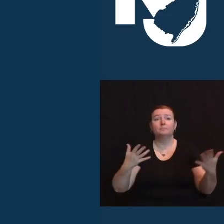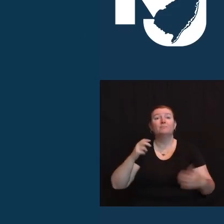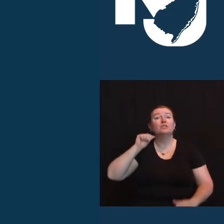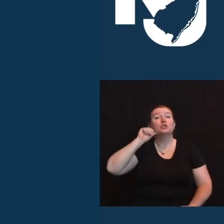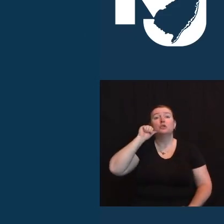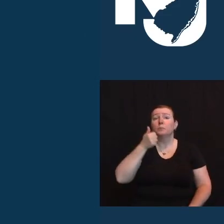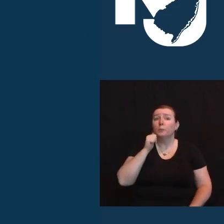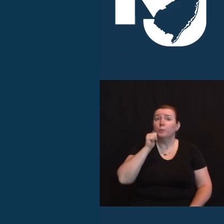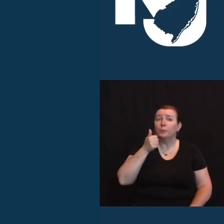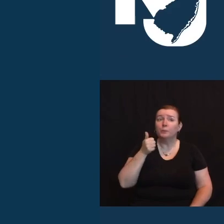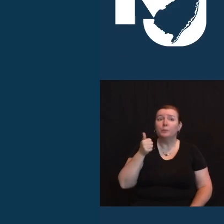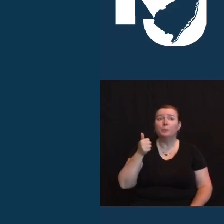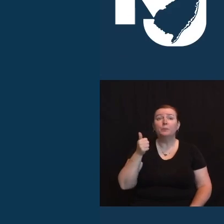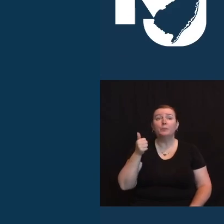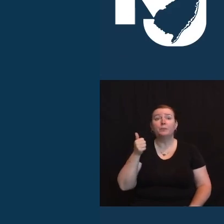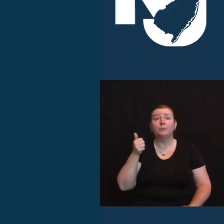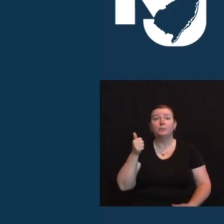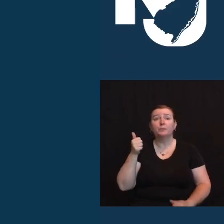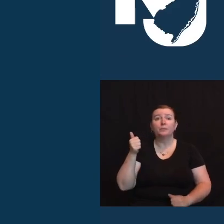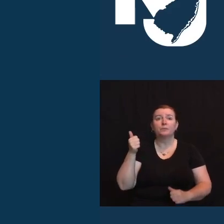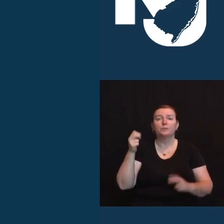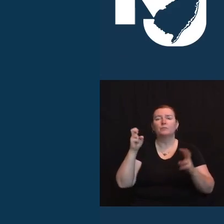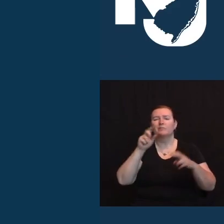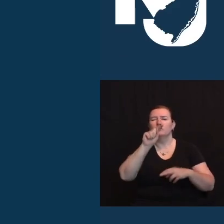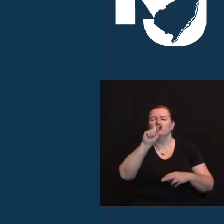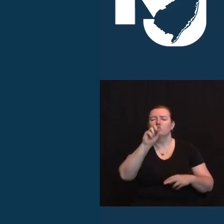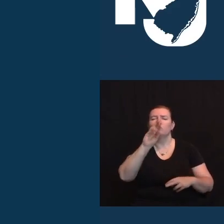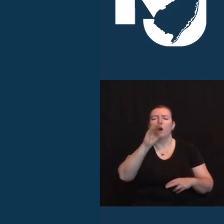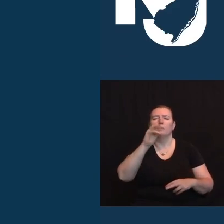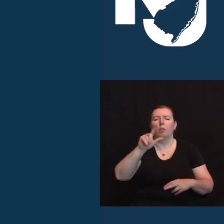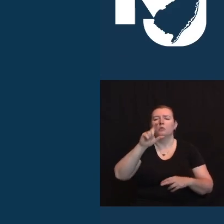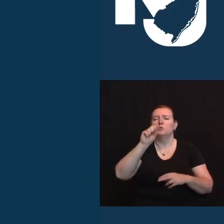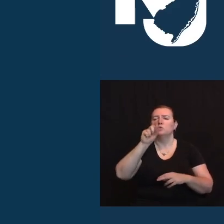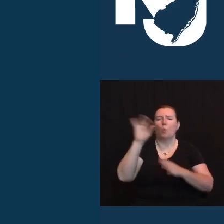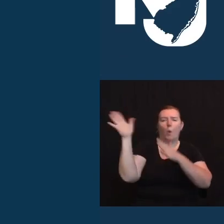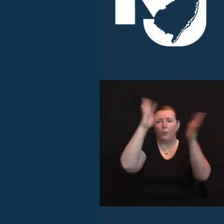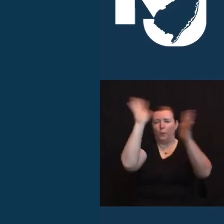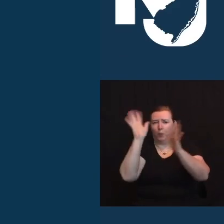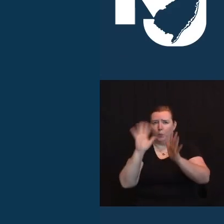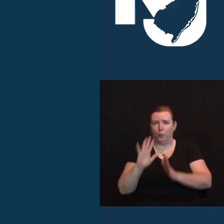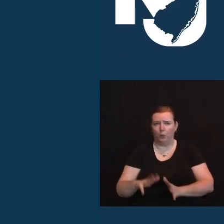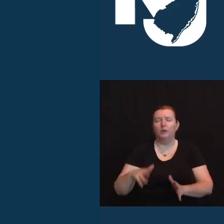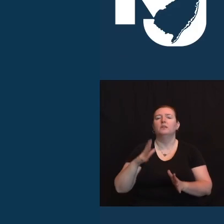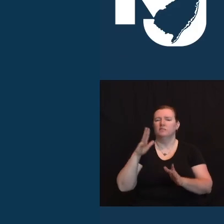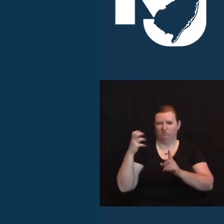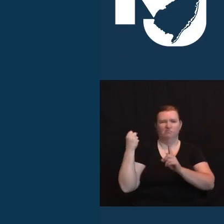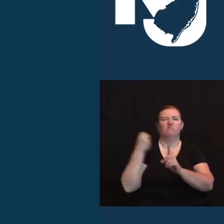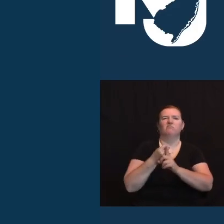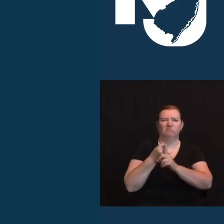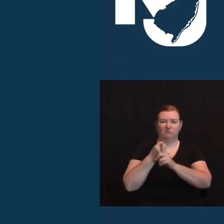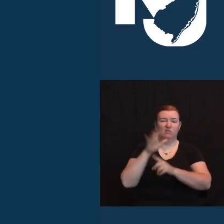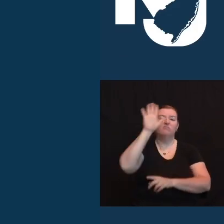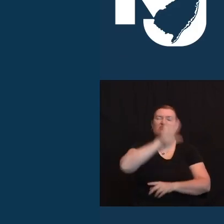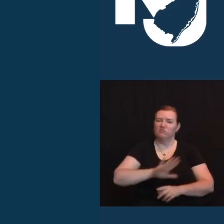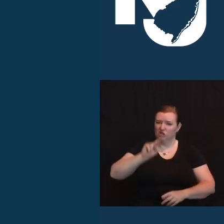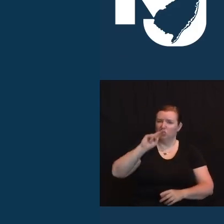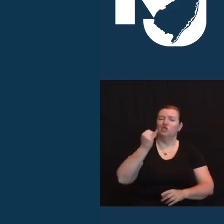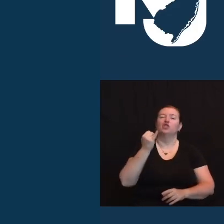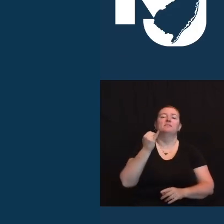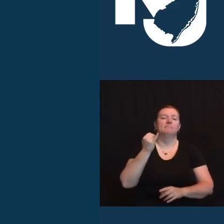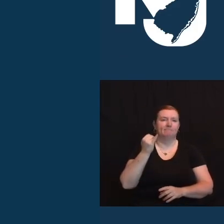of Tropical Storm Isaias, which will impact the entire state in one way or another.